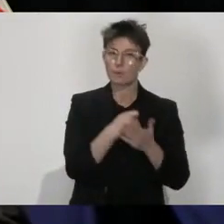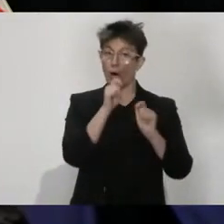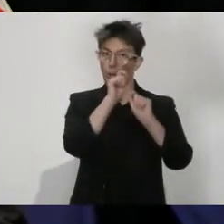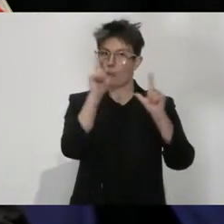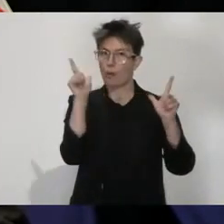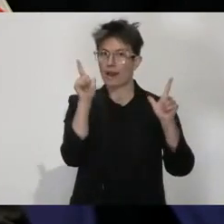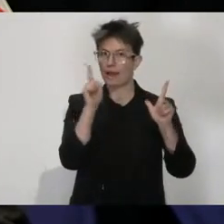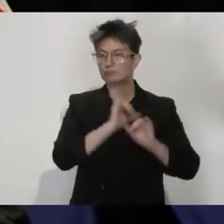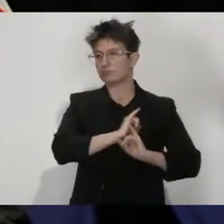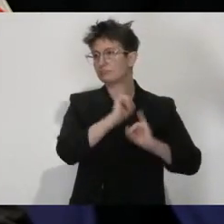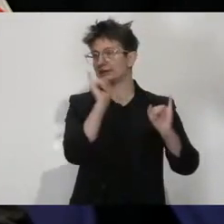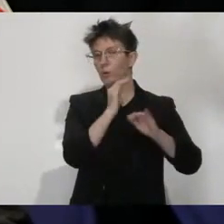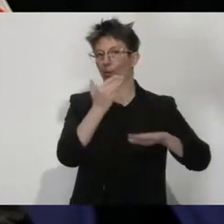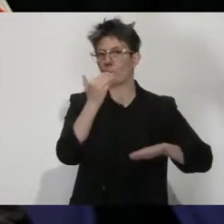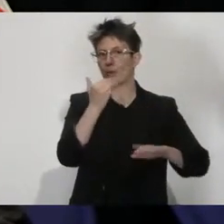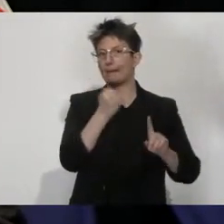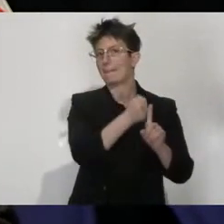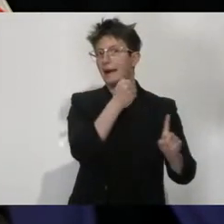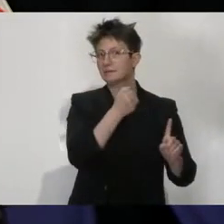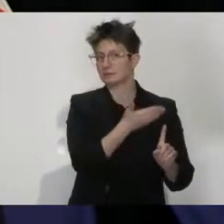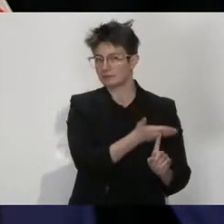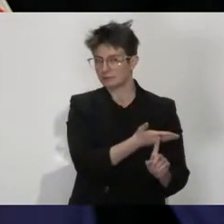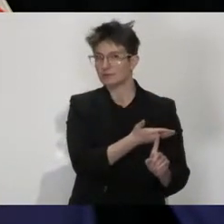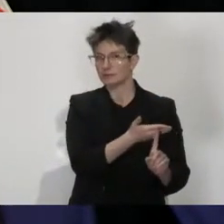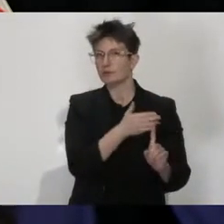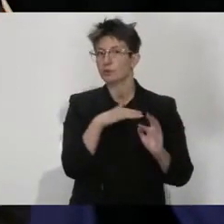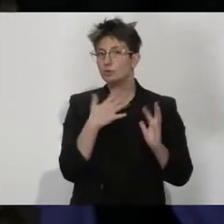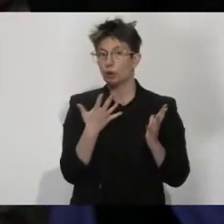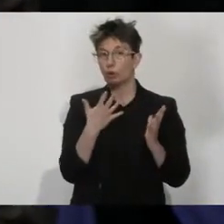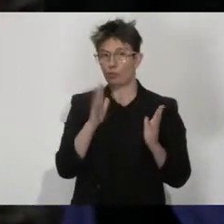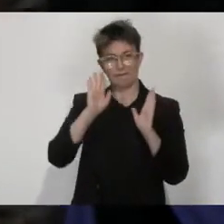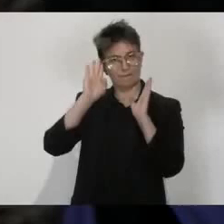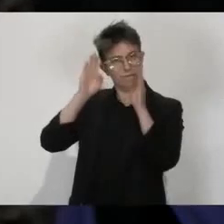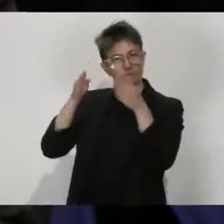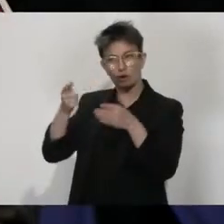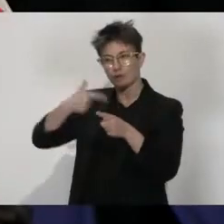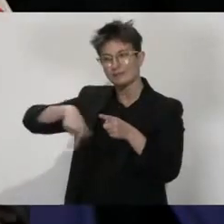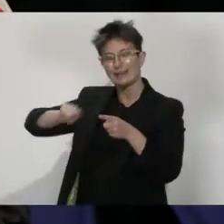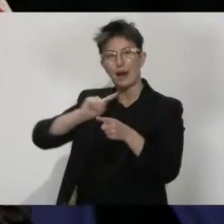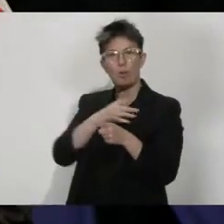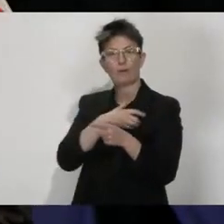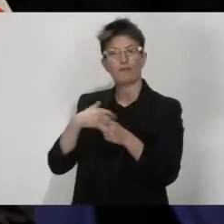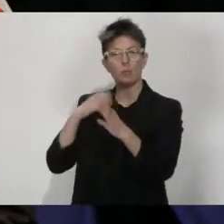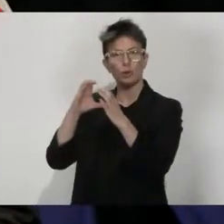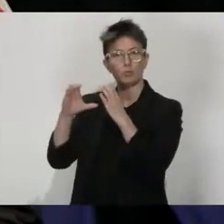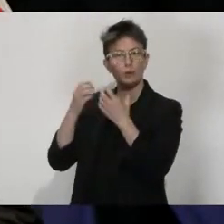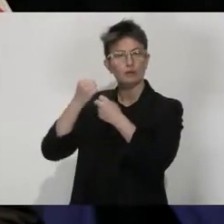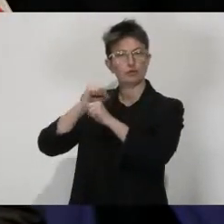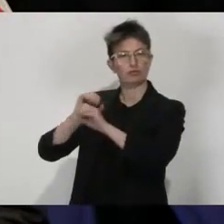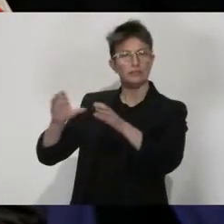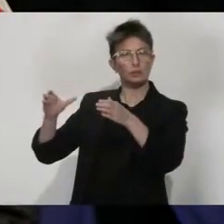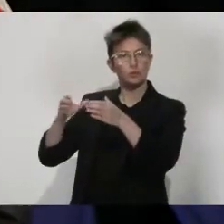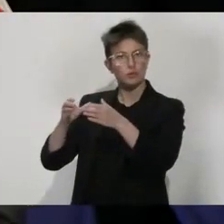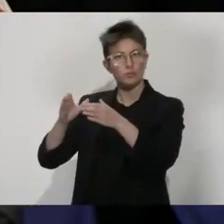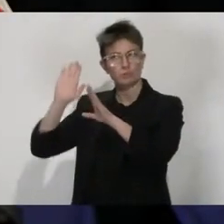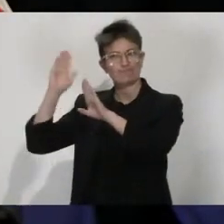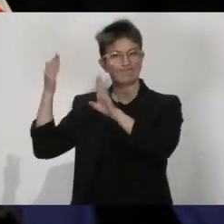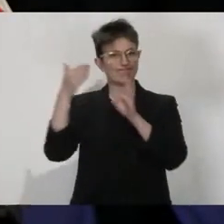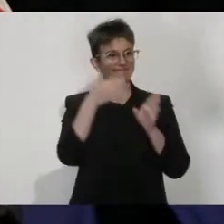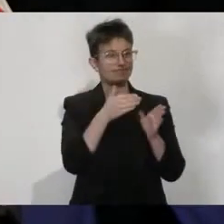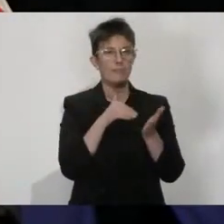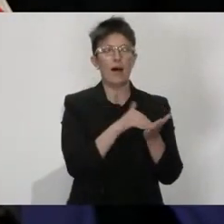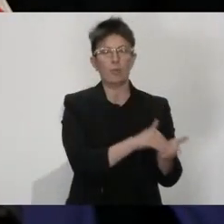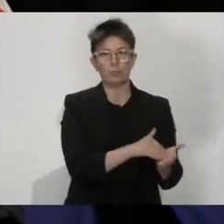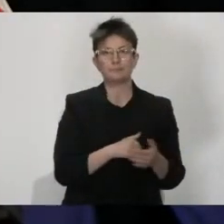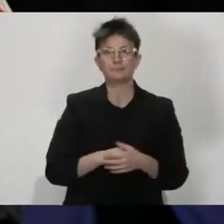impact that it is having, and that is why we have directed the GCSB to help the NZX with this situation. I just want